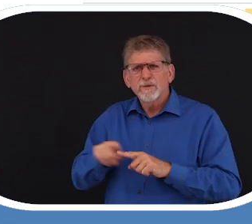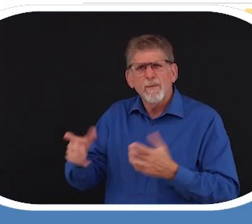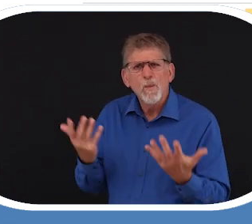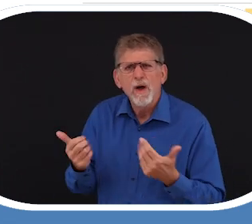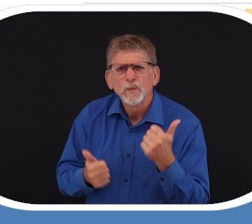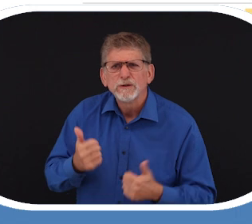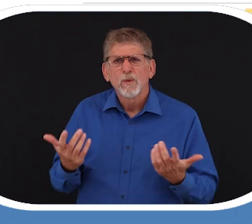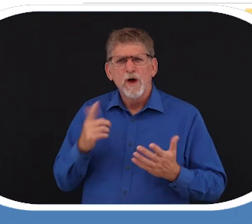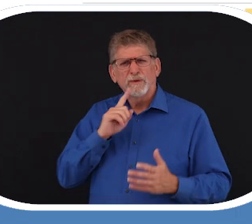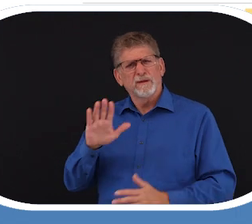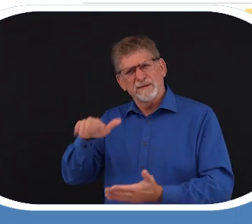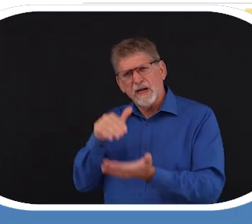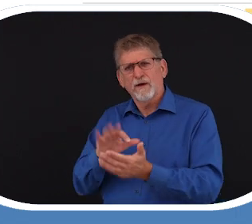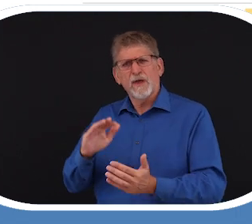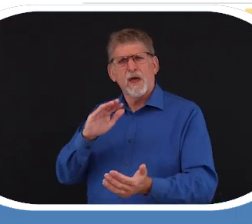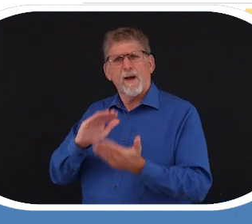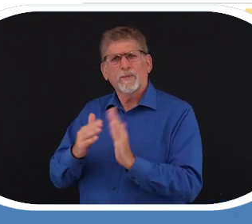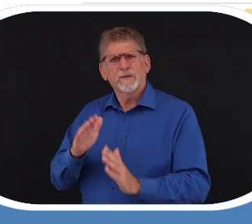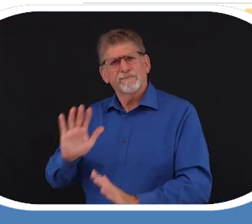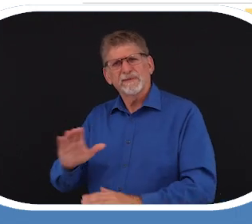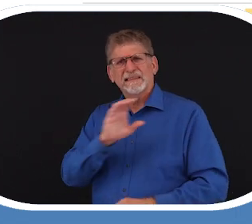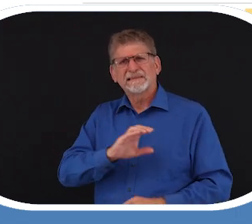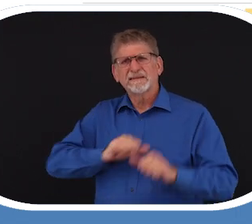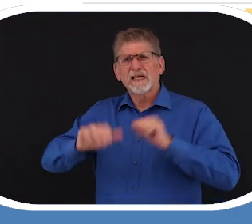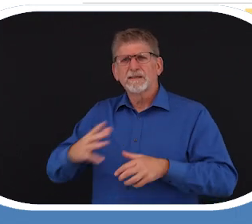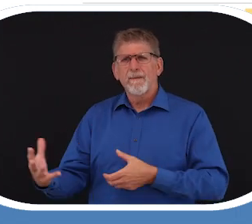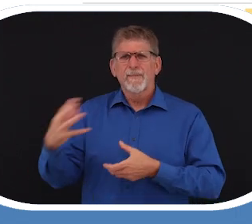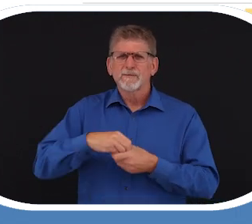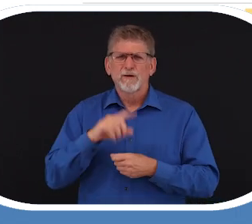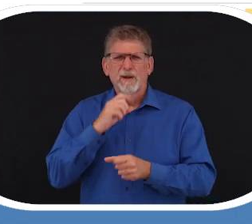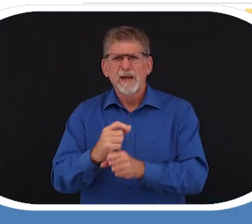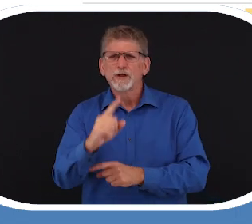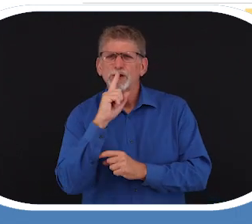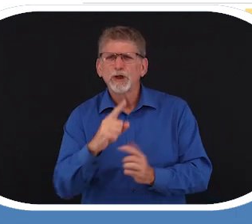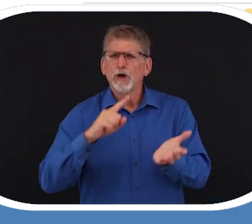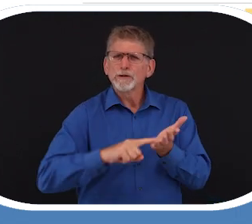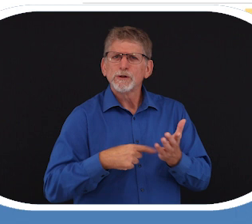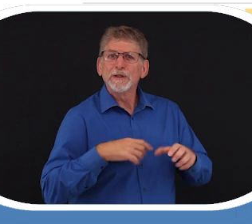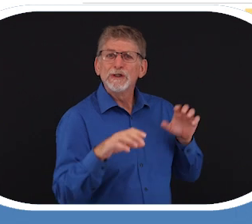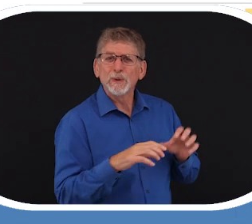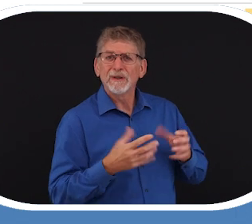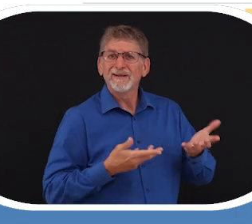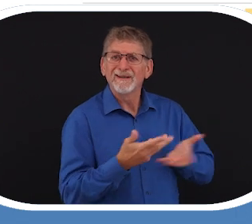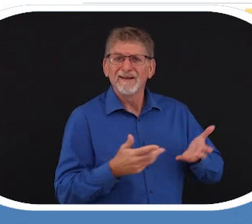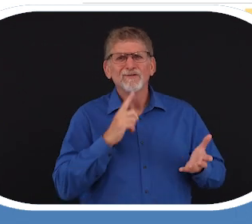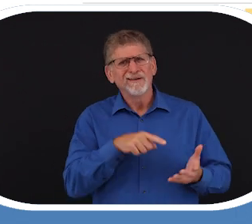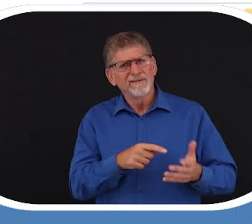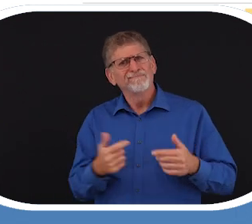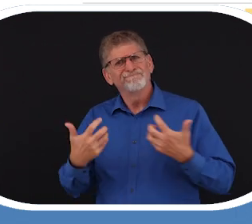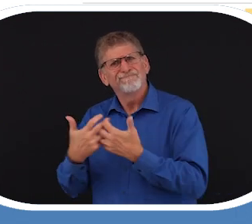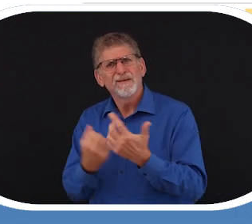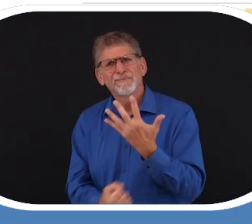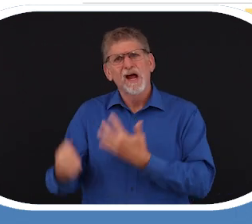of community and citizen scientist participation, is making sure that the research that we are doing and conducting and prioritizing is research